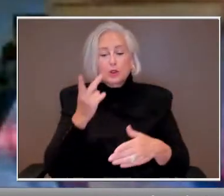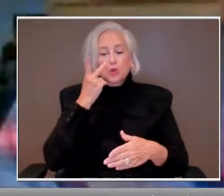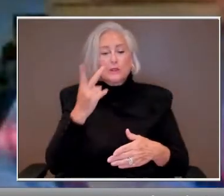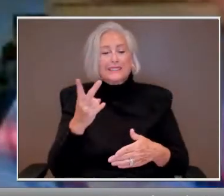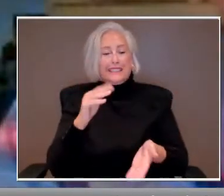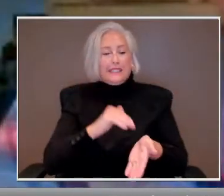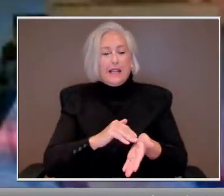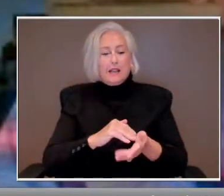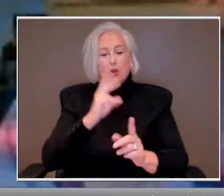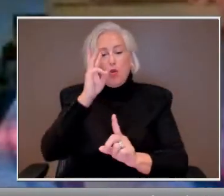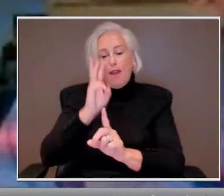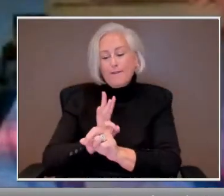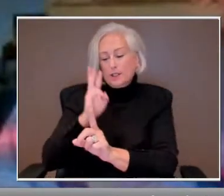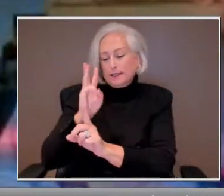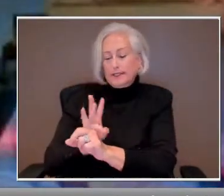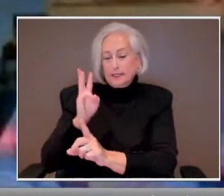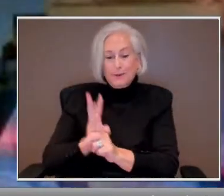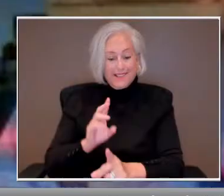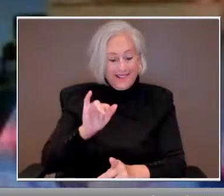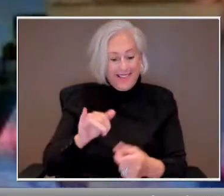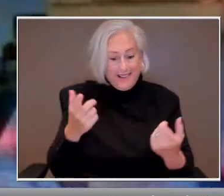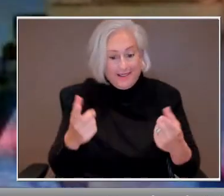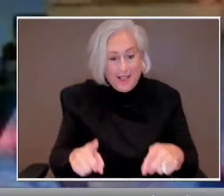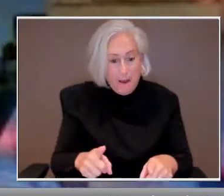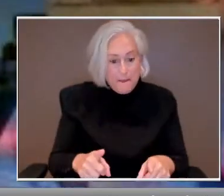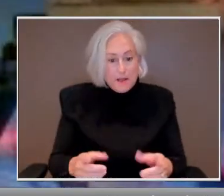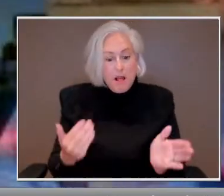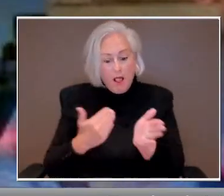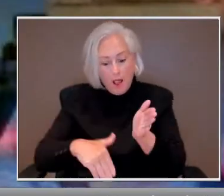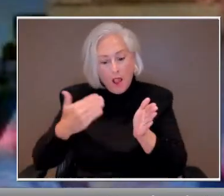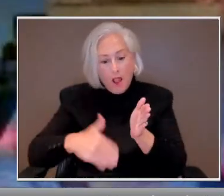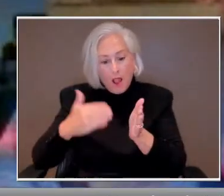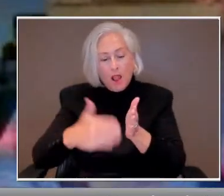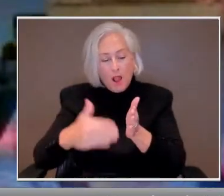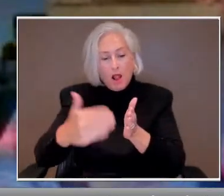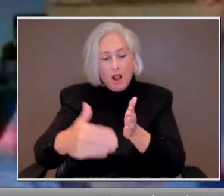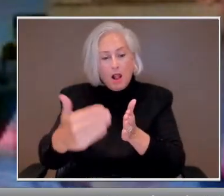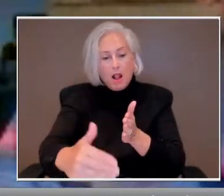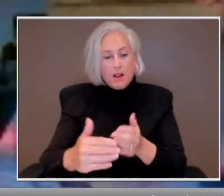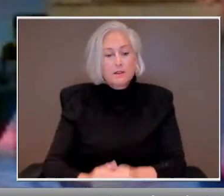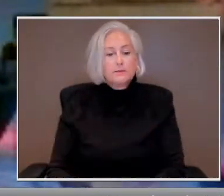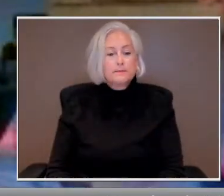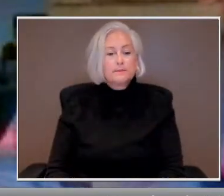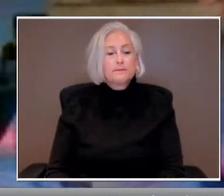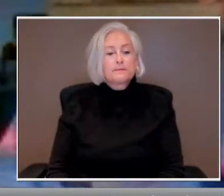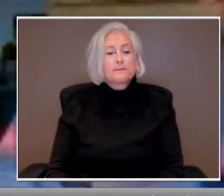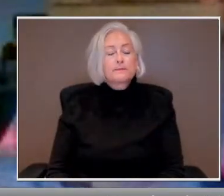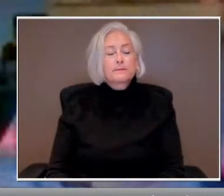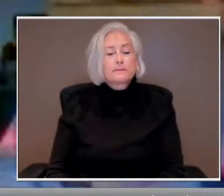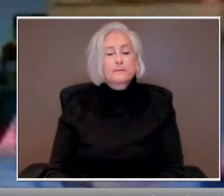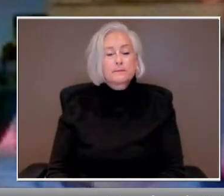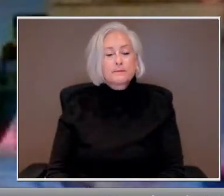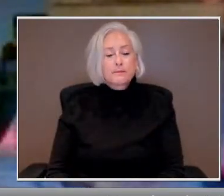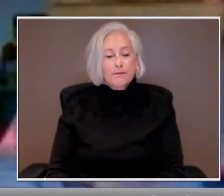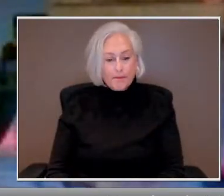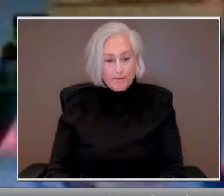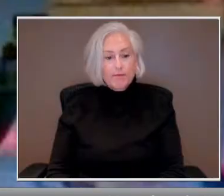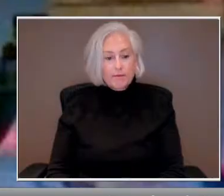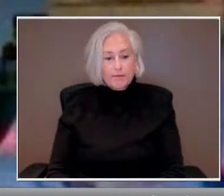more consistent manner. And then when we are also with